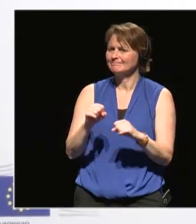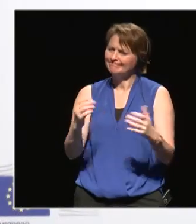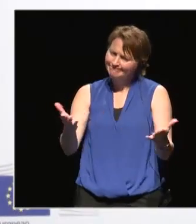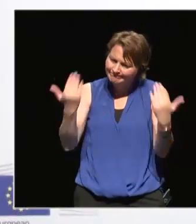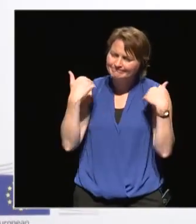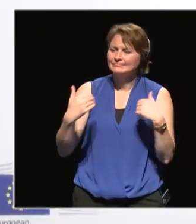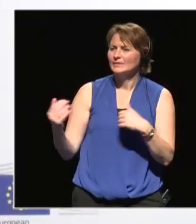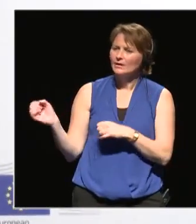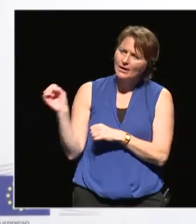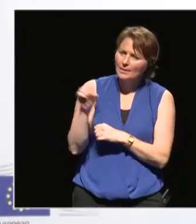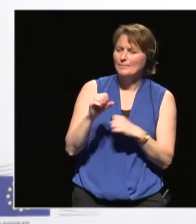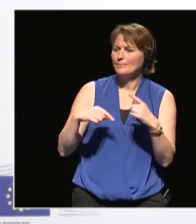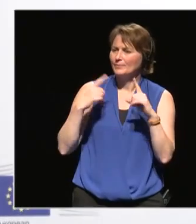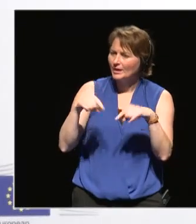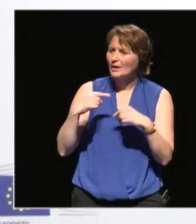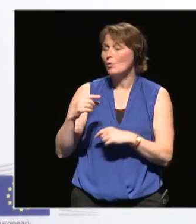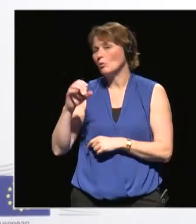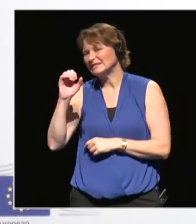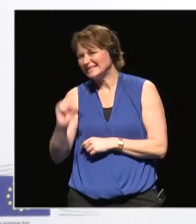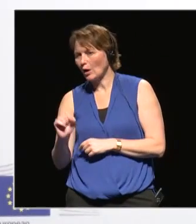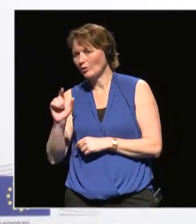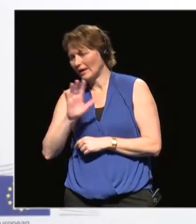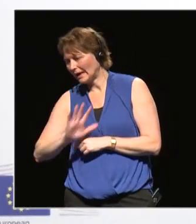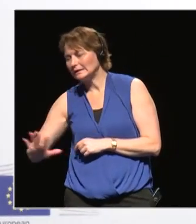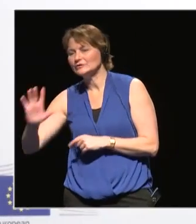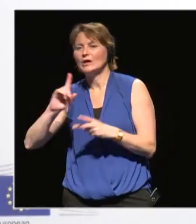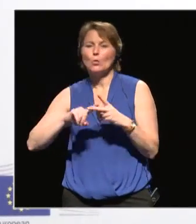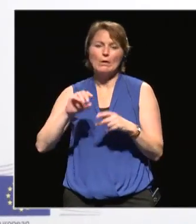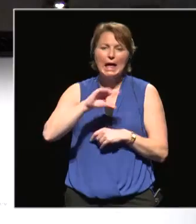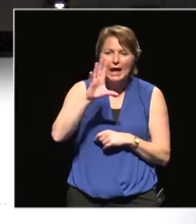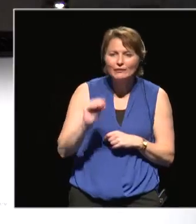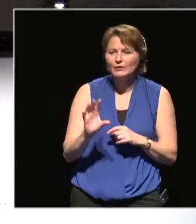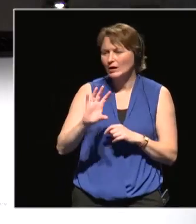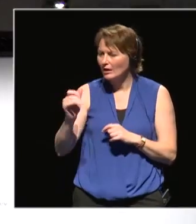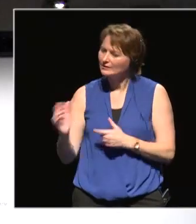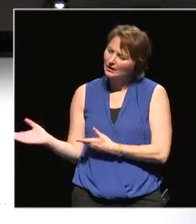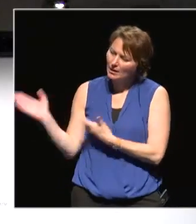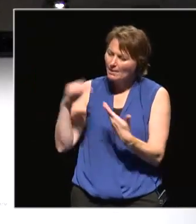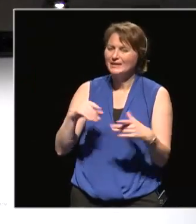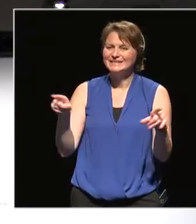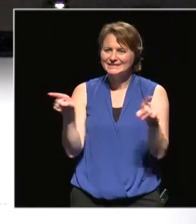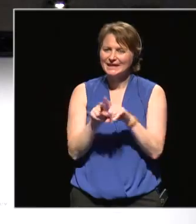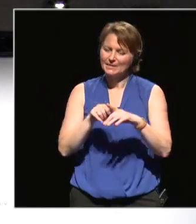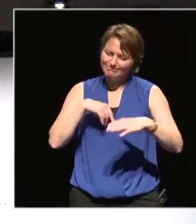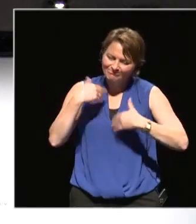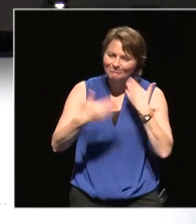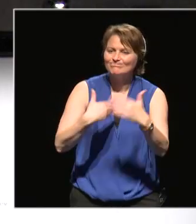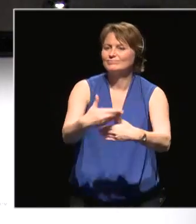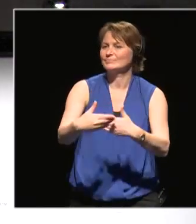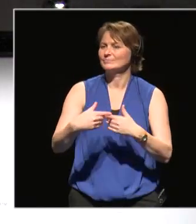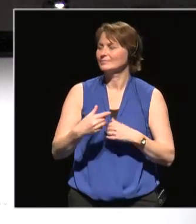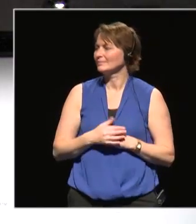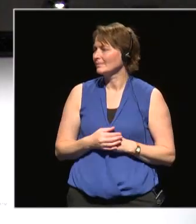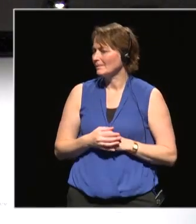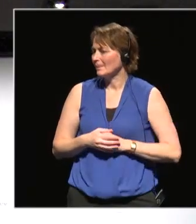your neighbours in South Asia with you on this journey? How can you take your neighbours in Africa to take this leadership position that you've demonstrated